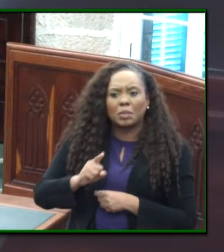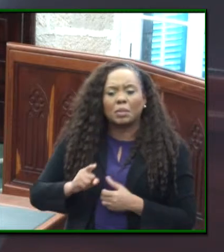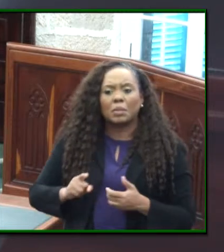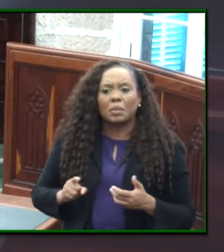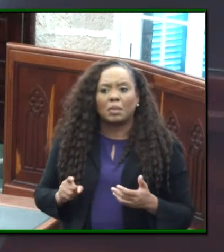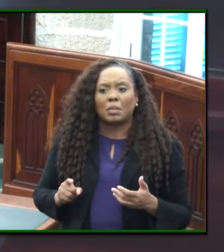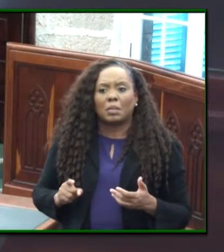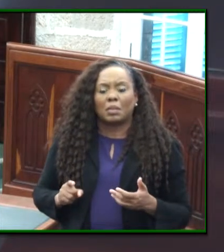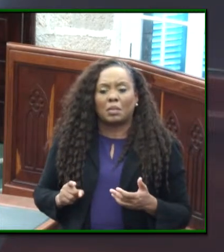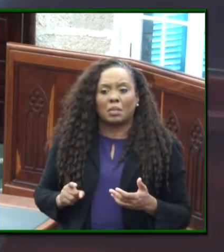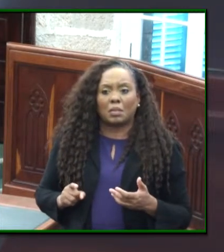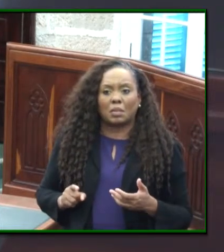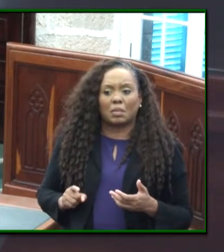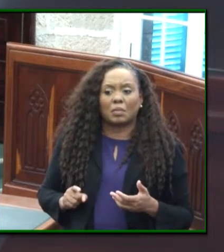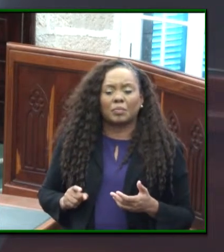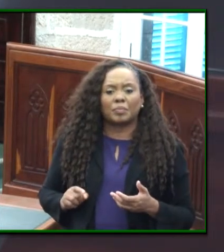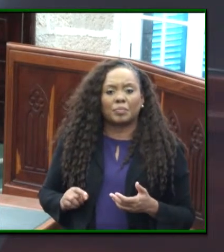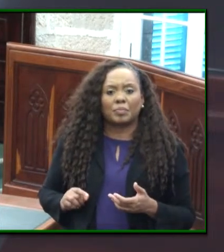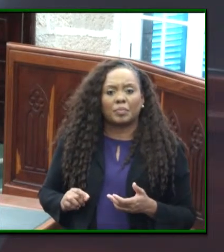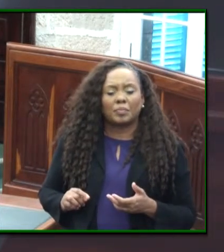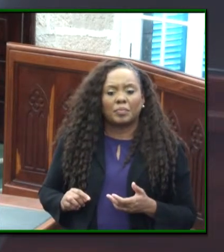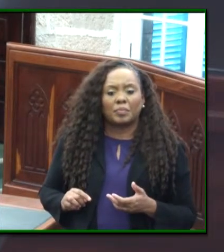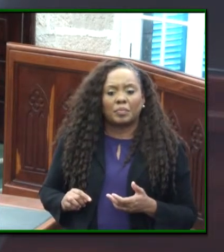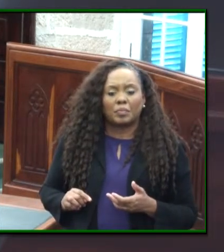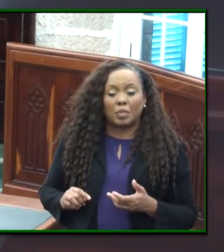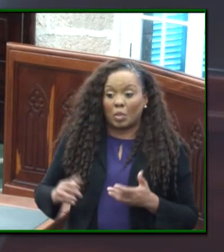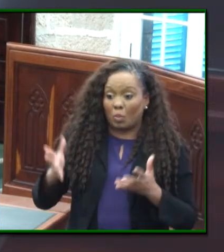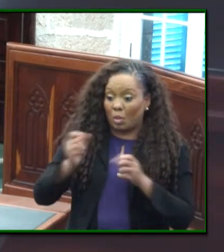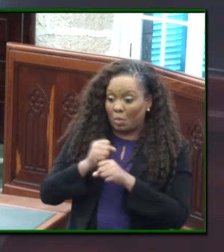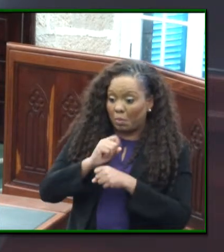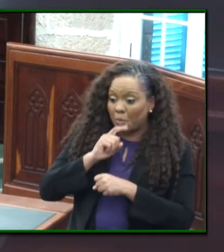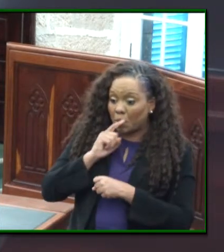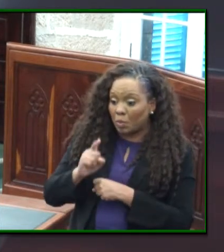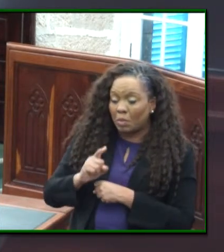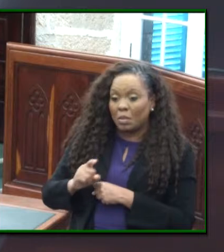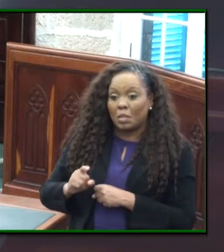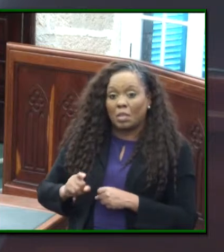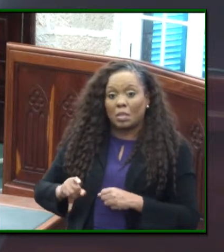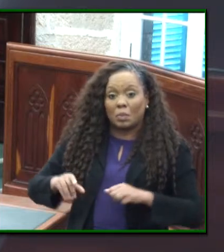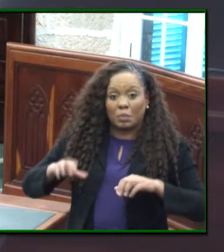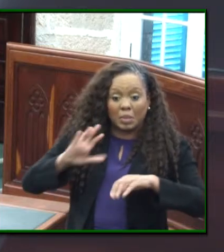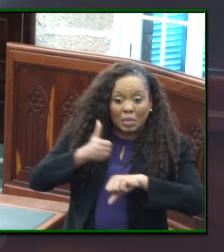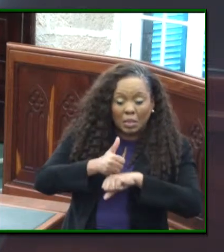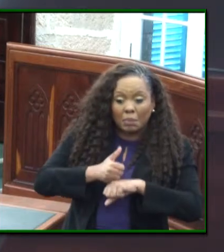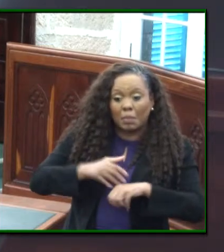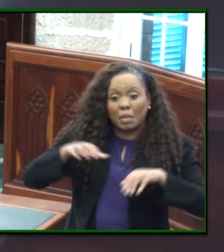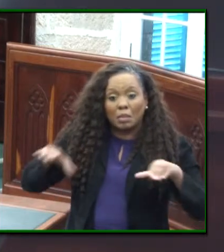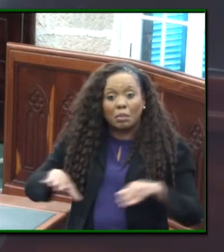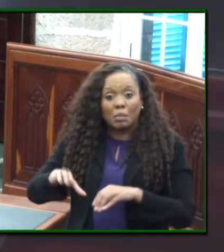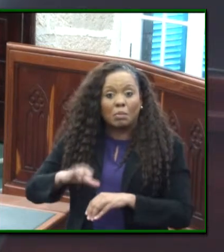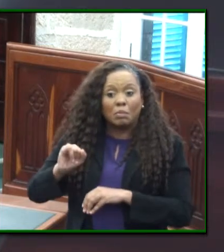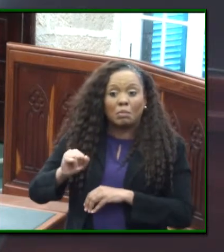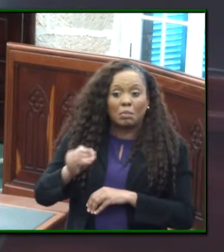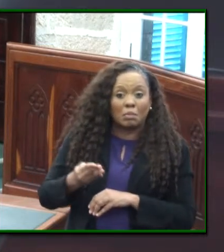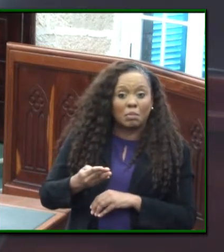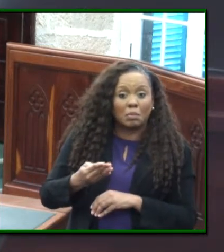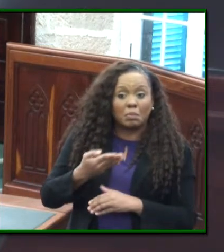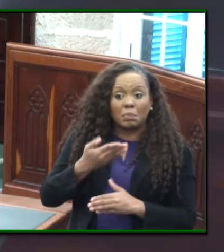really brought into the realm of living in